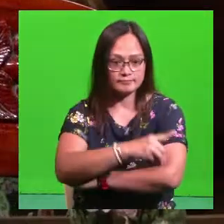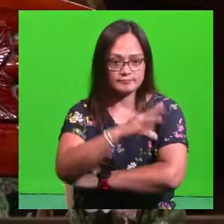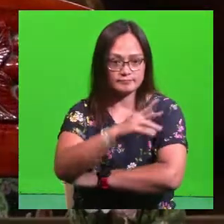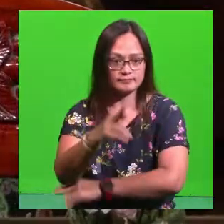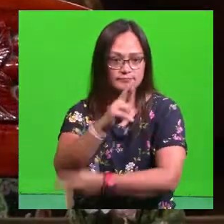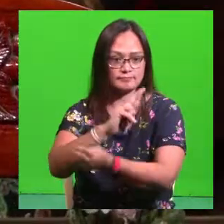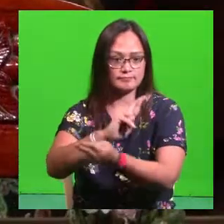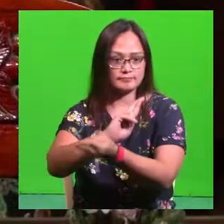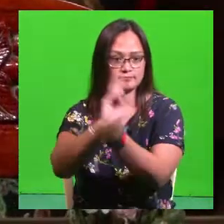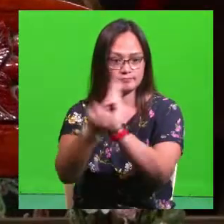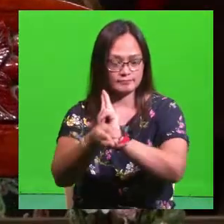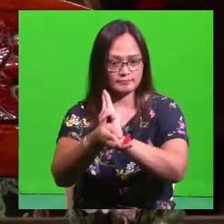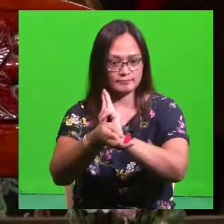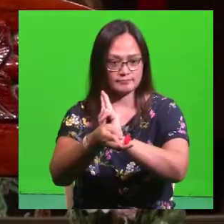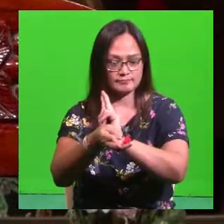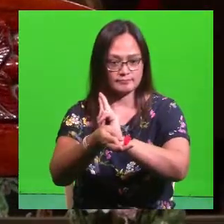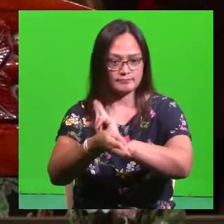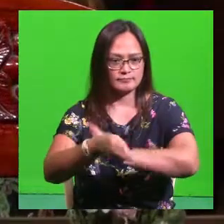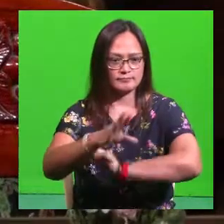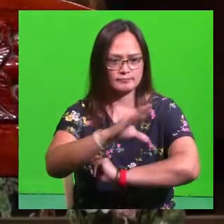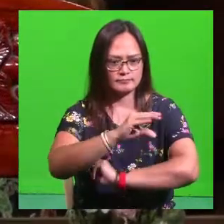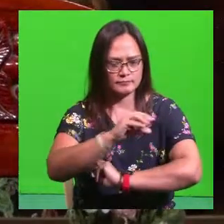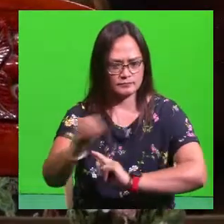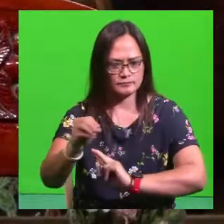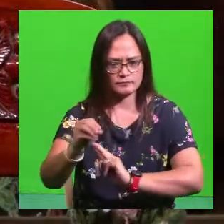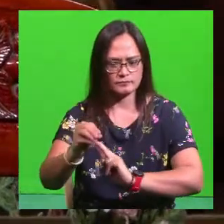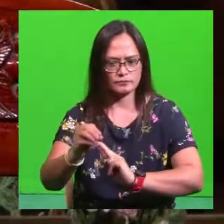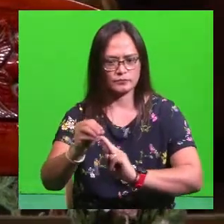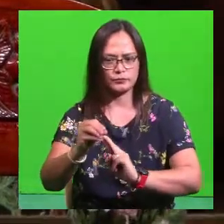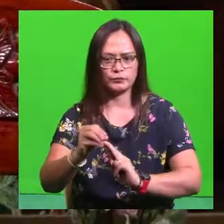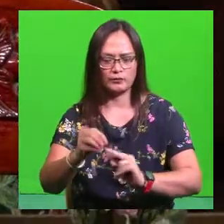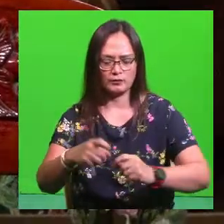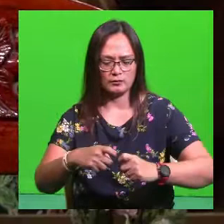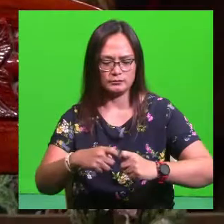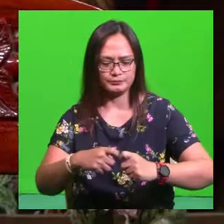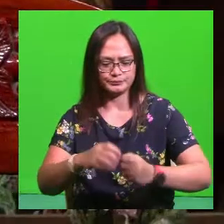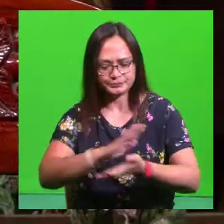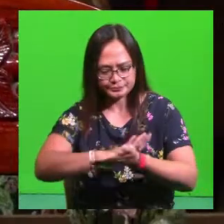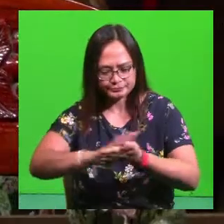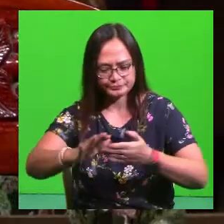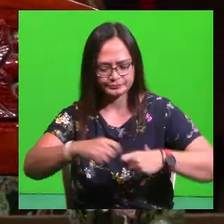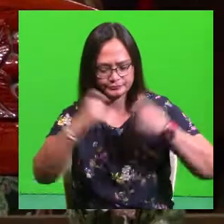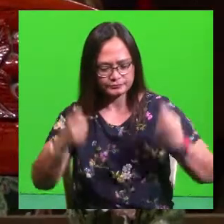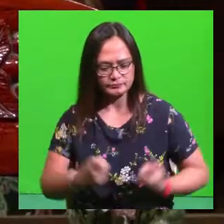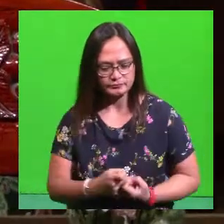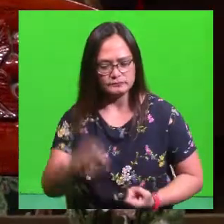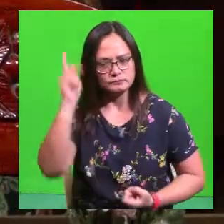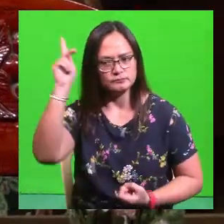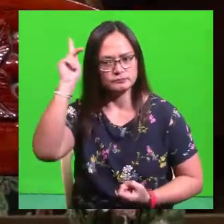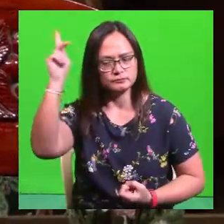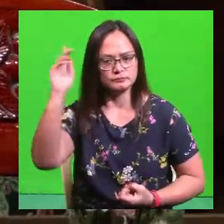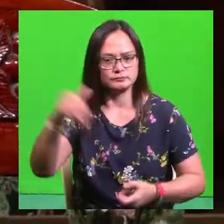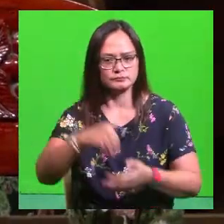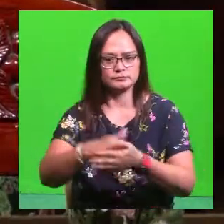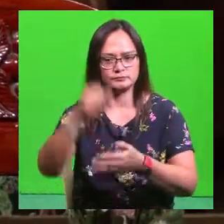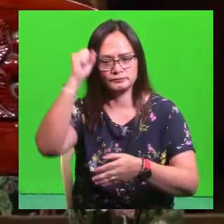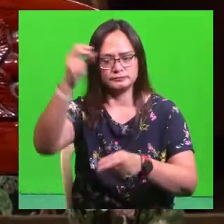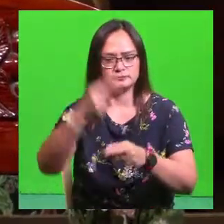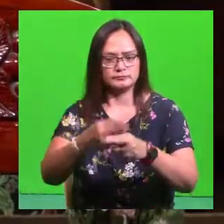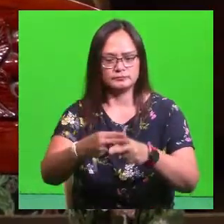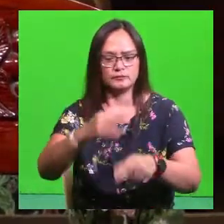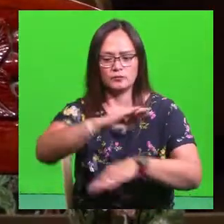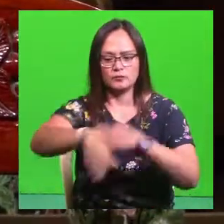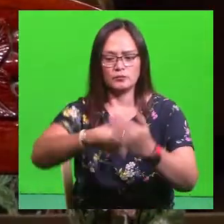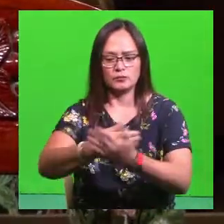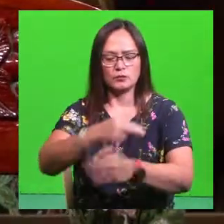be preached in his name among all nations, beginning at Jerusalem. And ye are witnesses